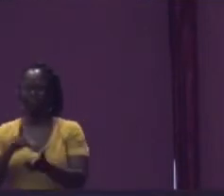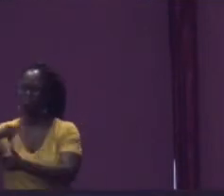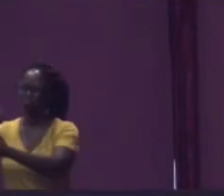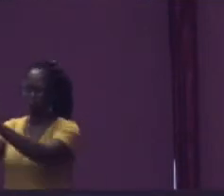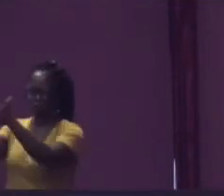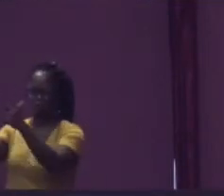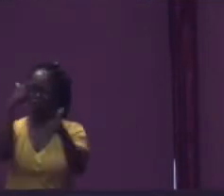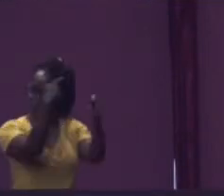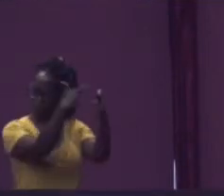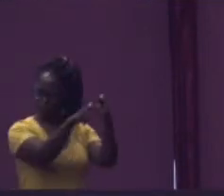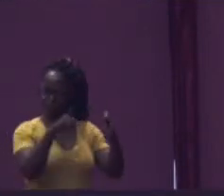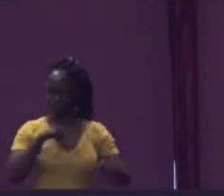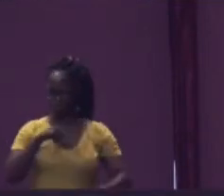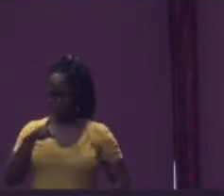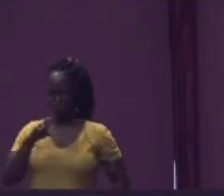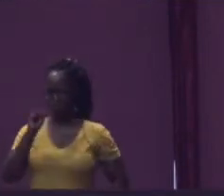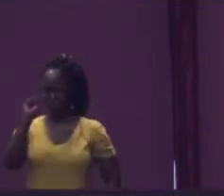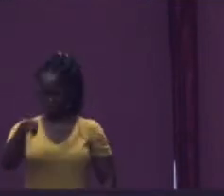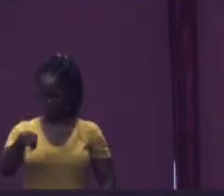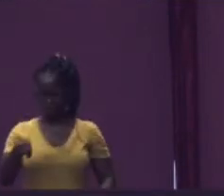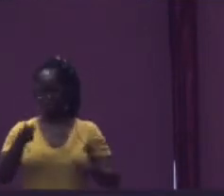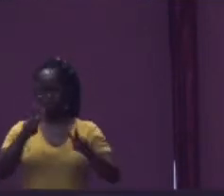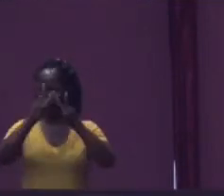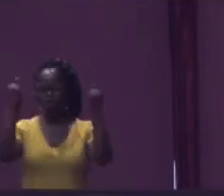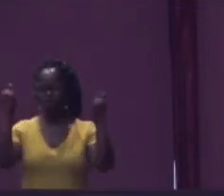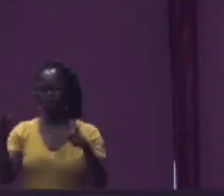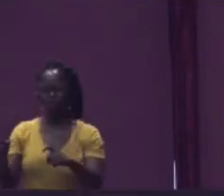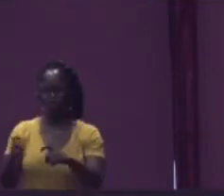and medicalization are the same.